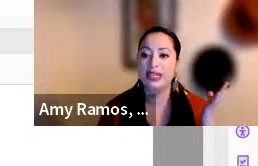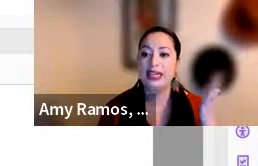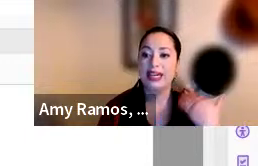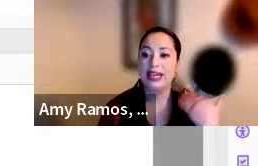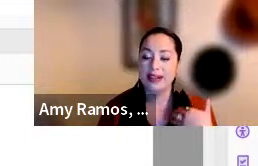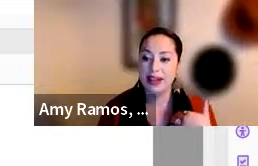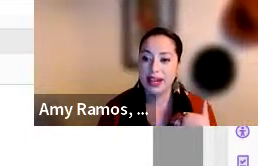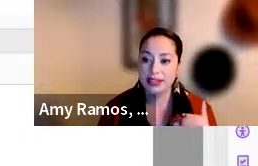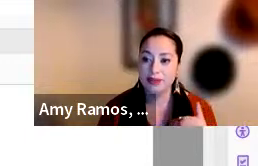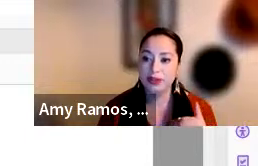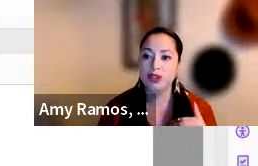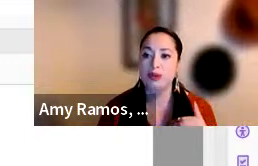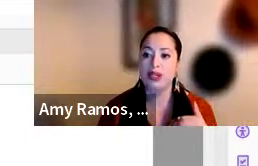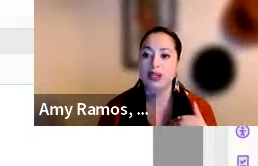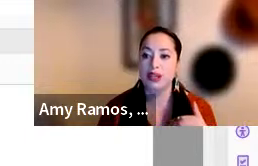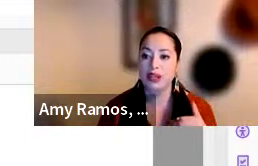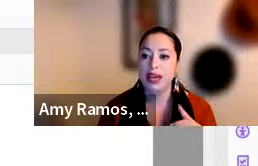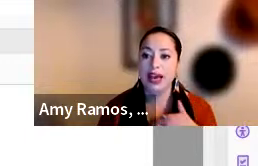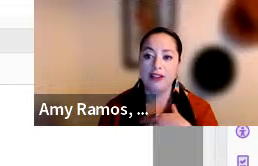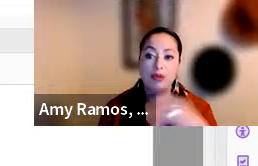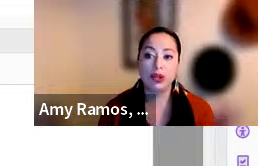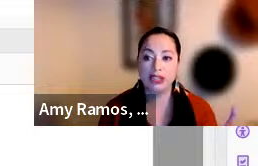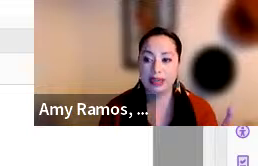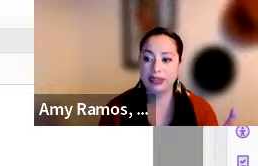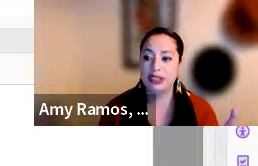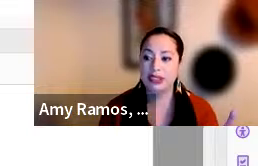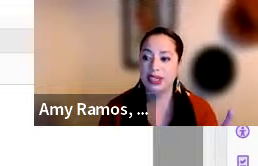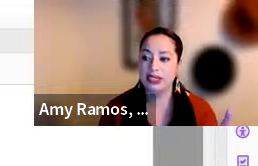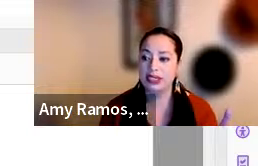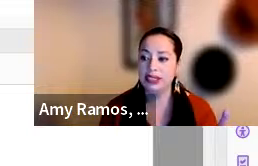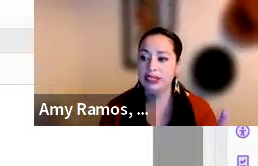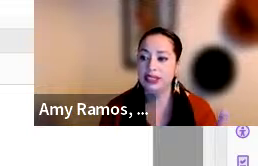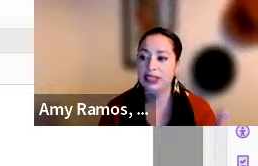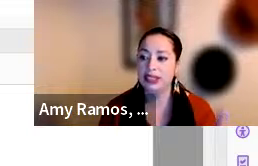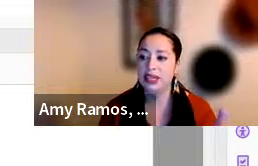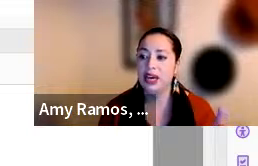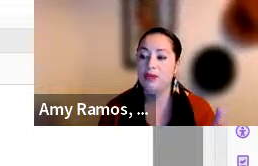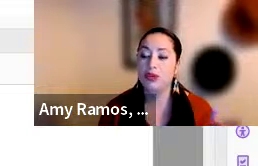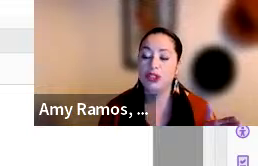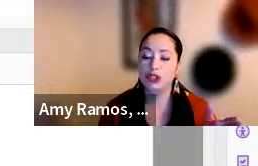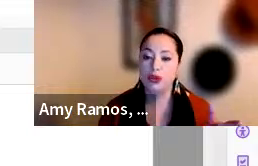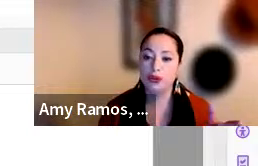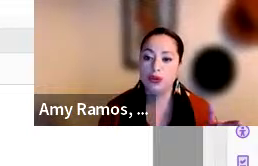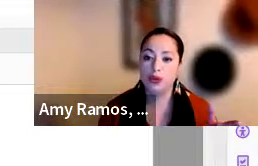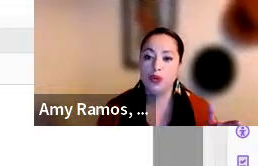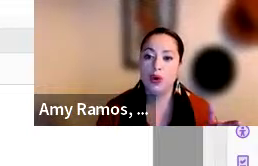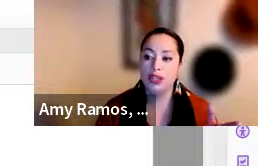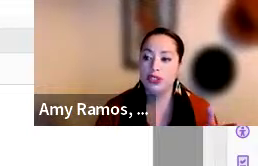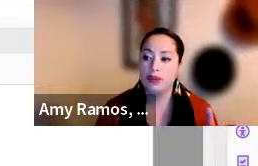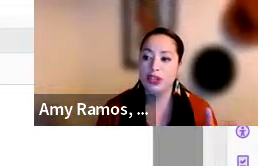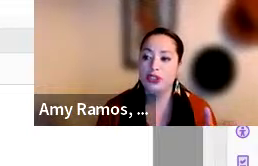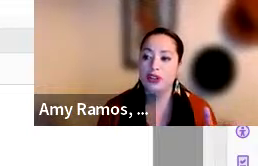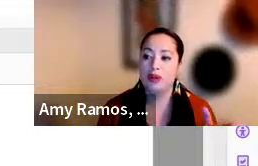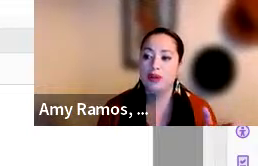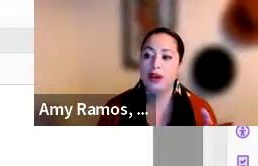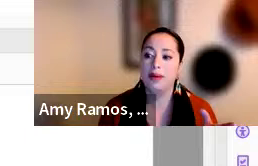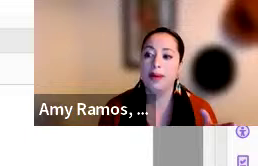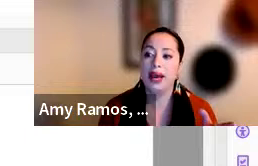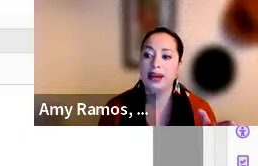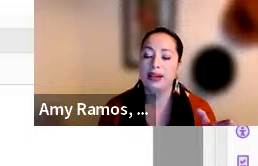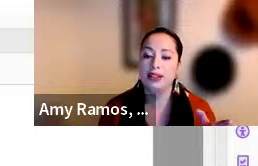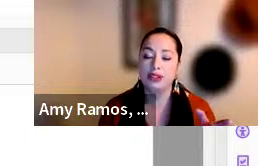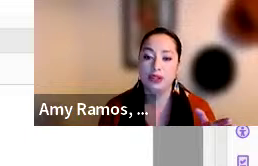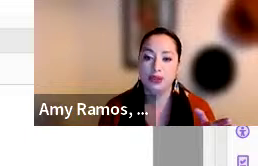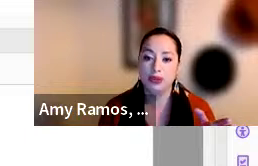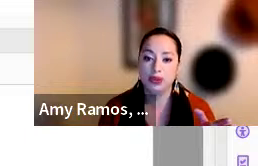this content, and then at some future meeting, have more time to discuss this. We do want to make sure that we